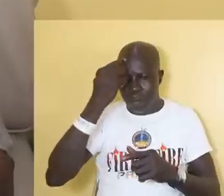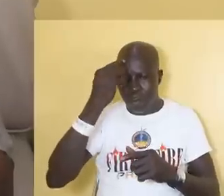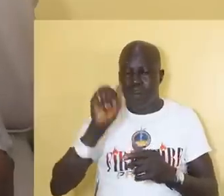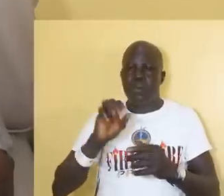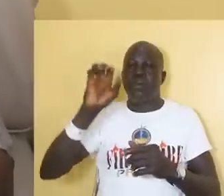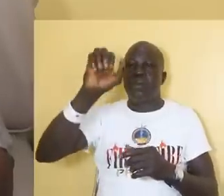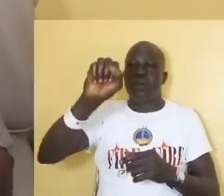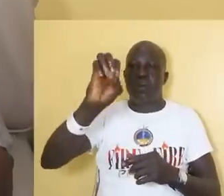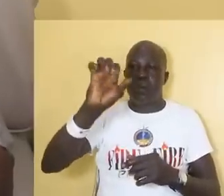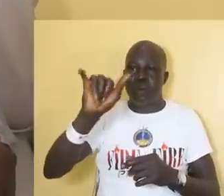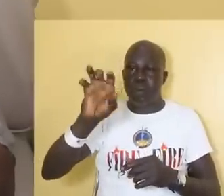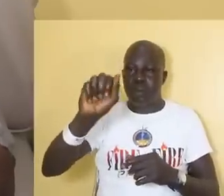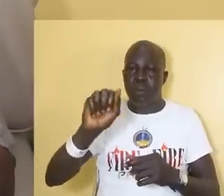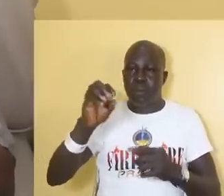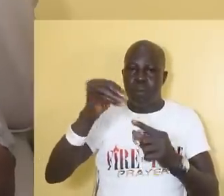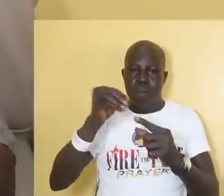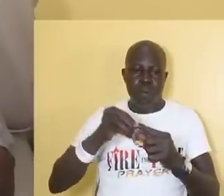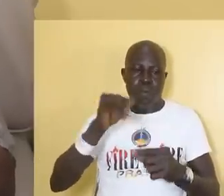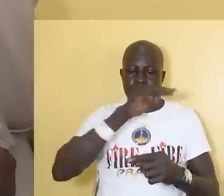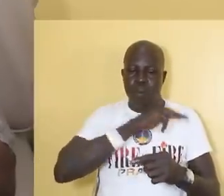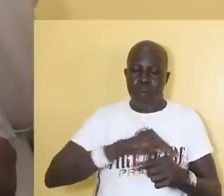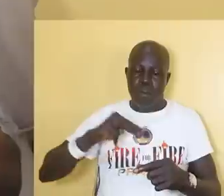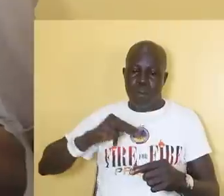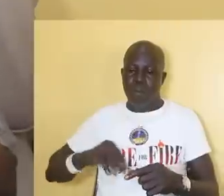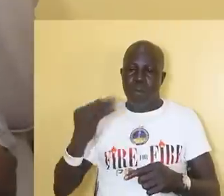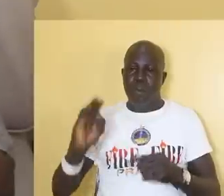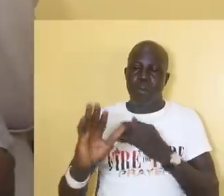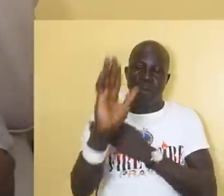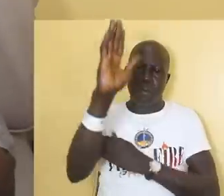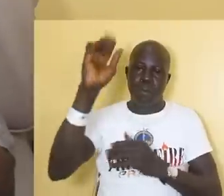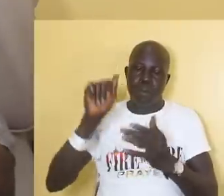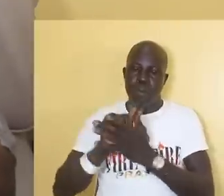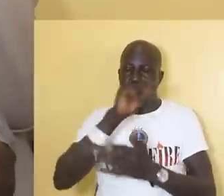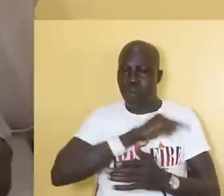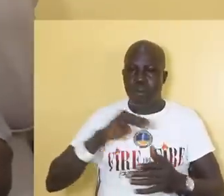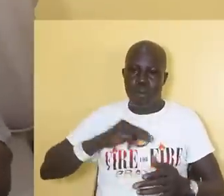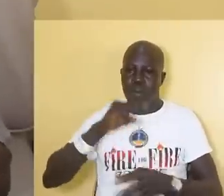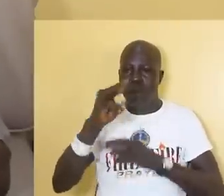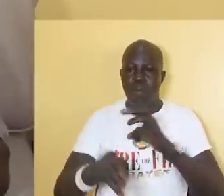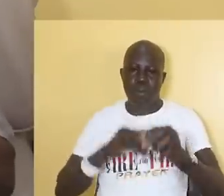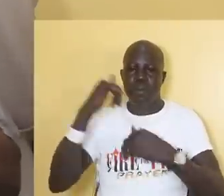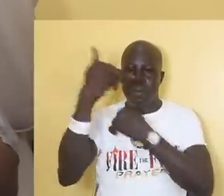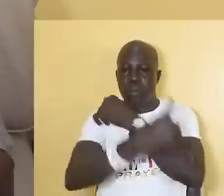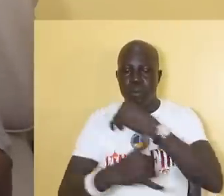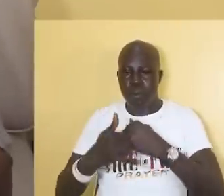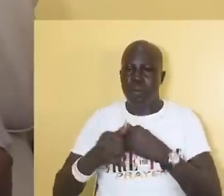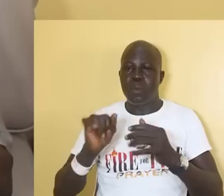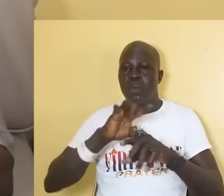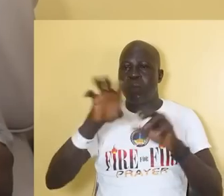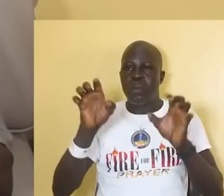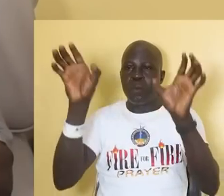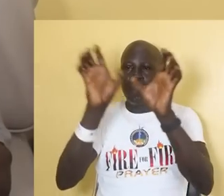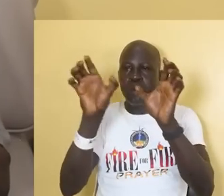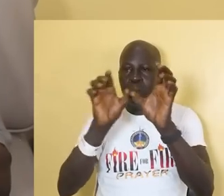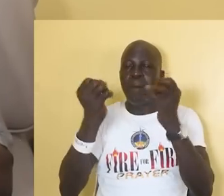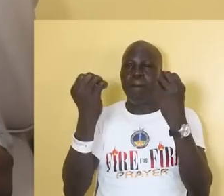the ministers are present. Awon minister Olorun ati minister Olede. All the ministers of God and ministers of the awon country. Awon commissioners. The commissioners.